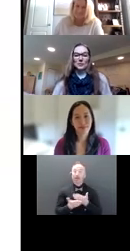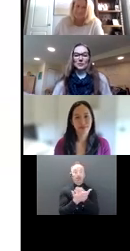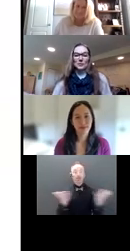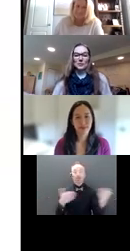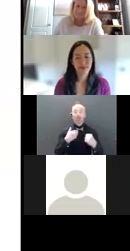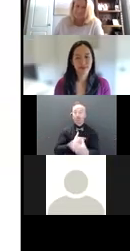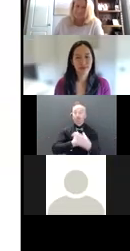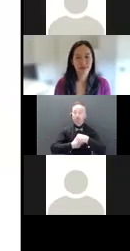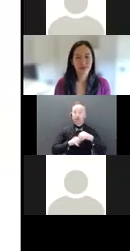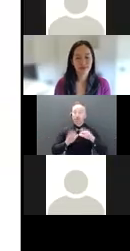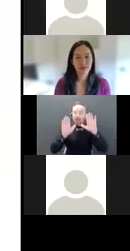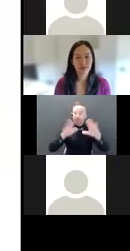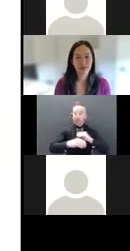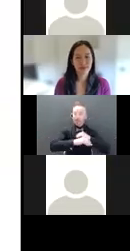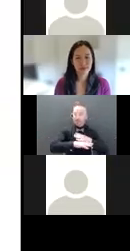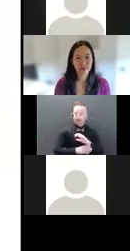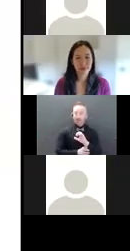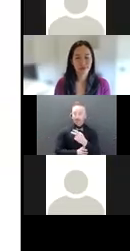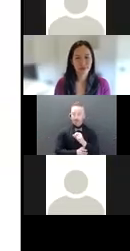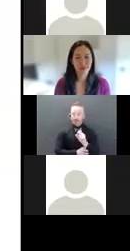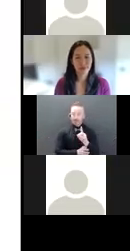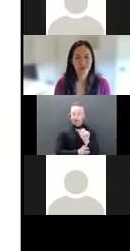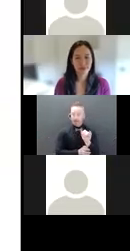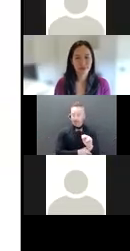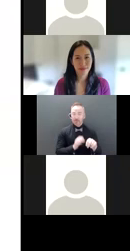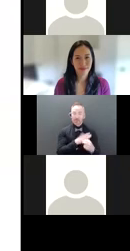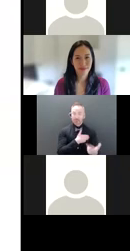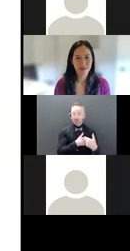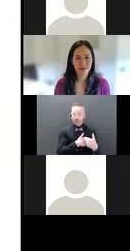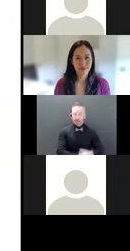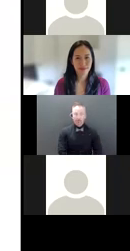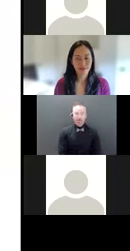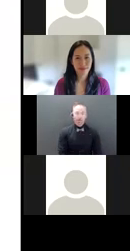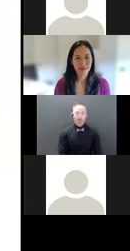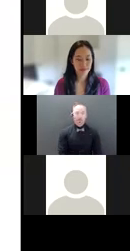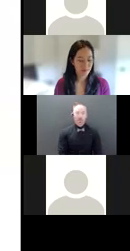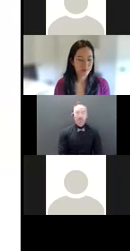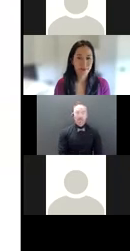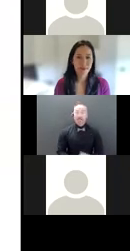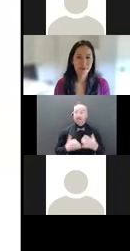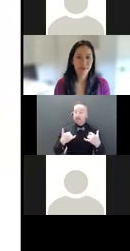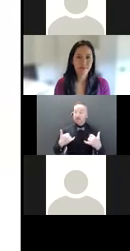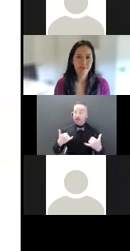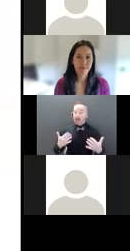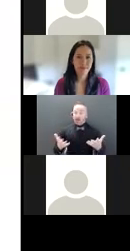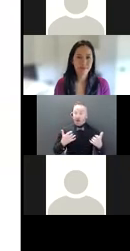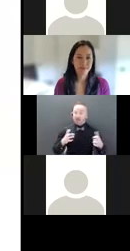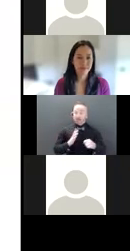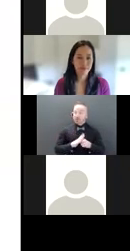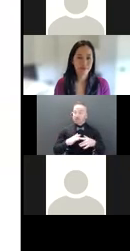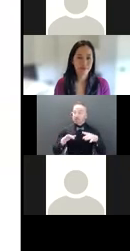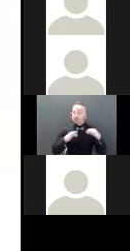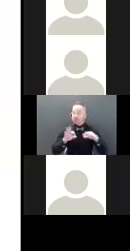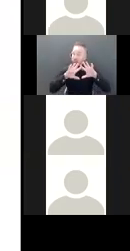and to Jennifer for joining us as well. So I'm going to do a quick overview of